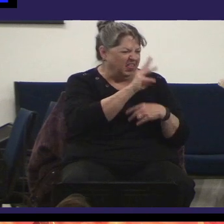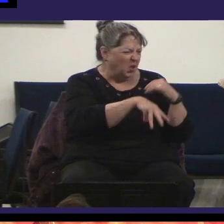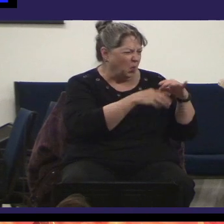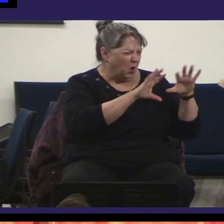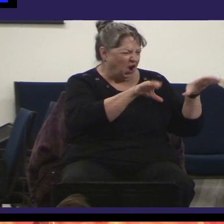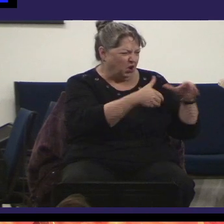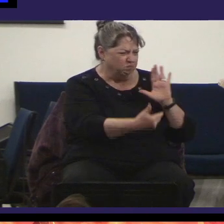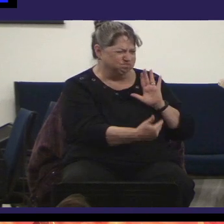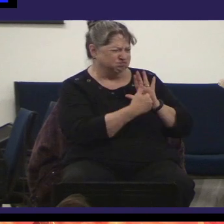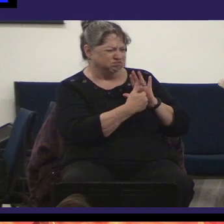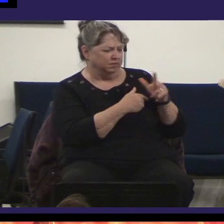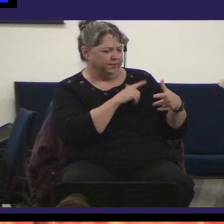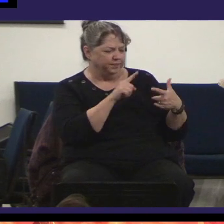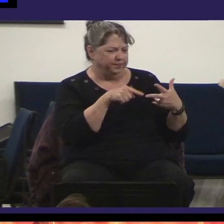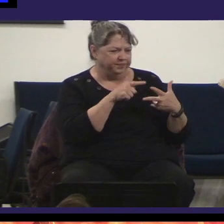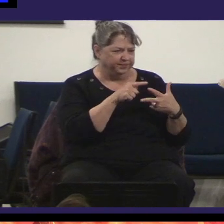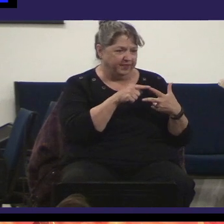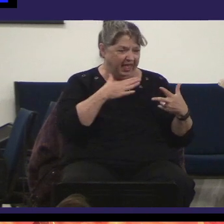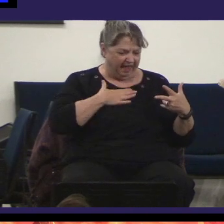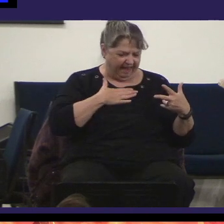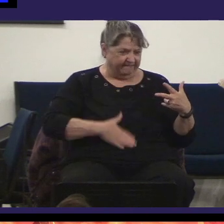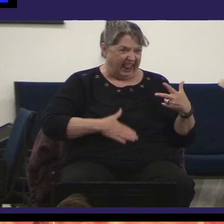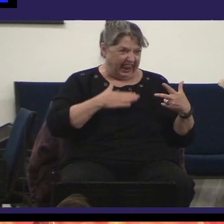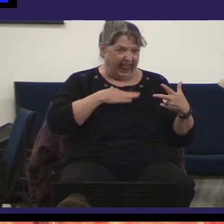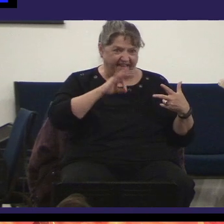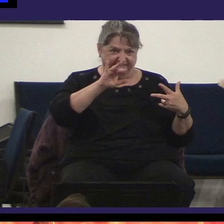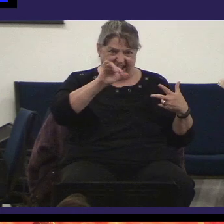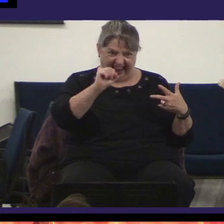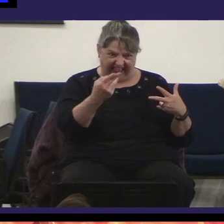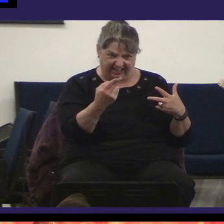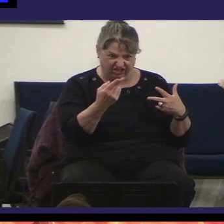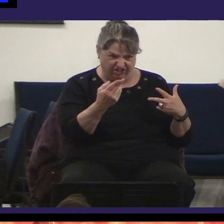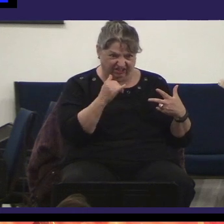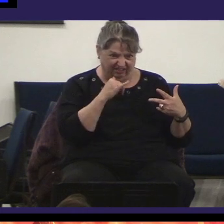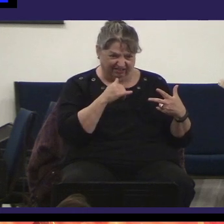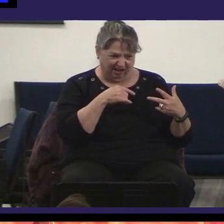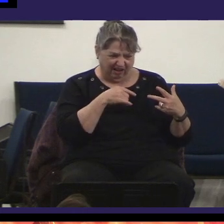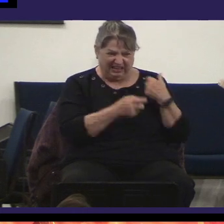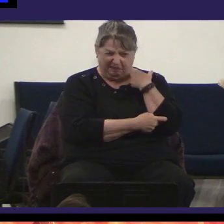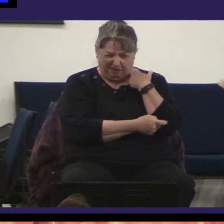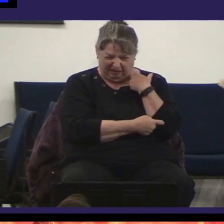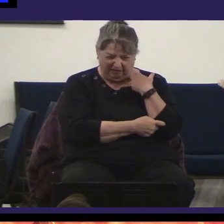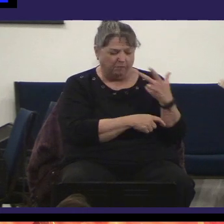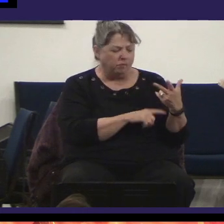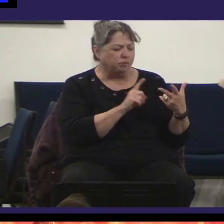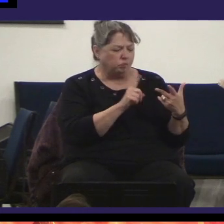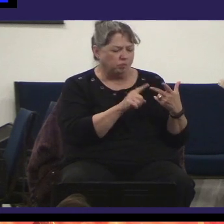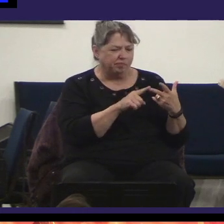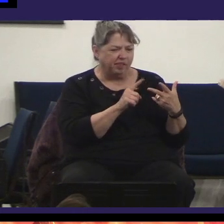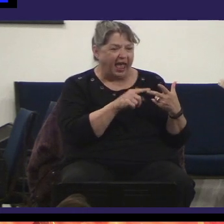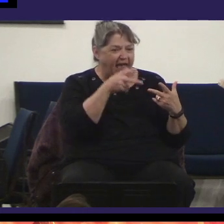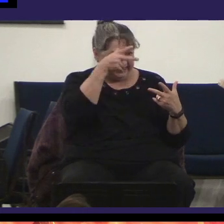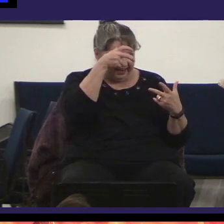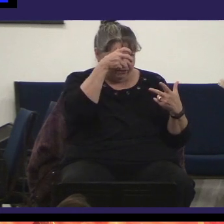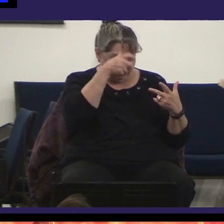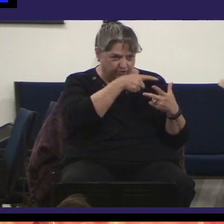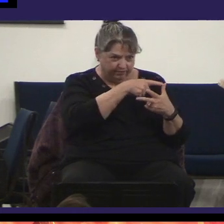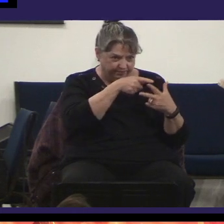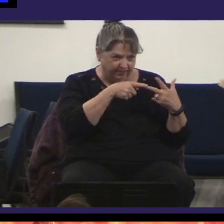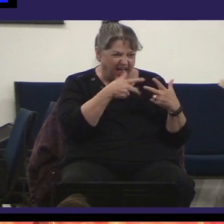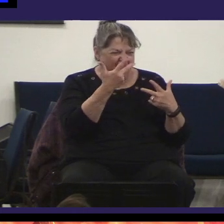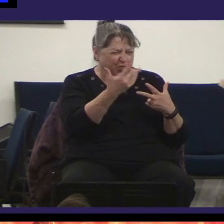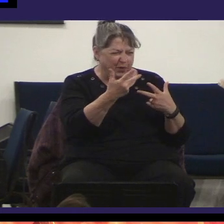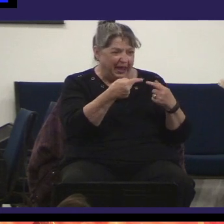the flesh, and the devil. All right, the world is the world system, all the things in the world,